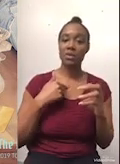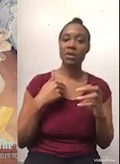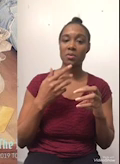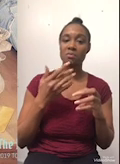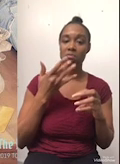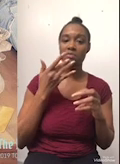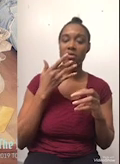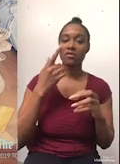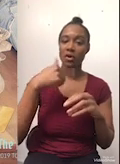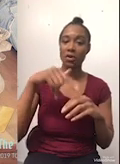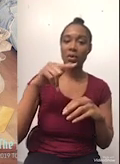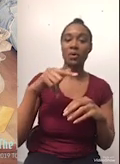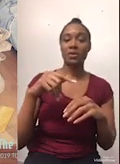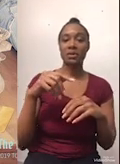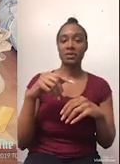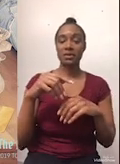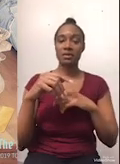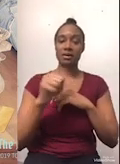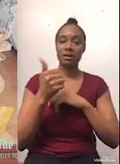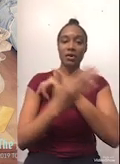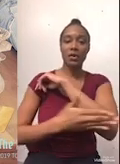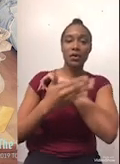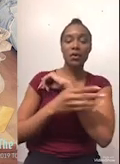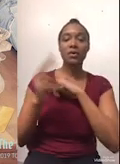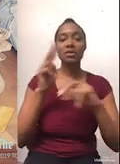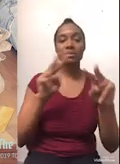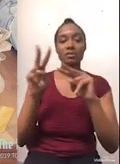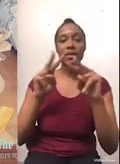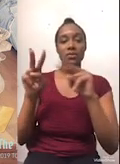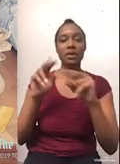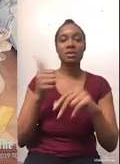in diverse countries, rather than doing the performance myself.